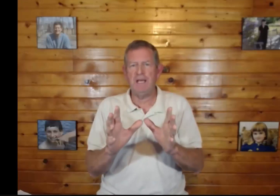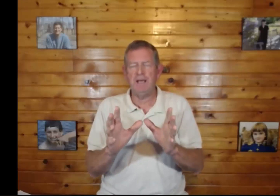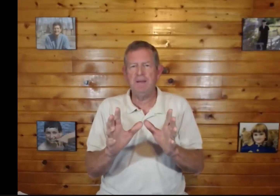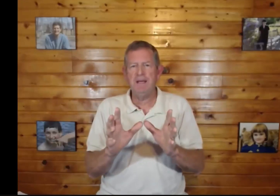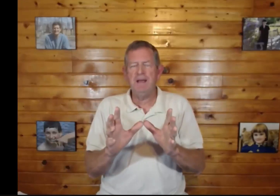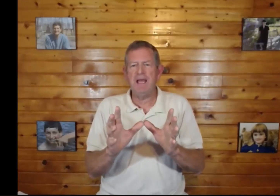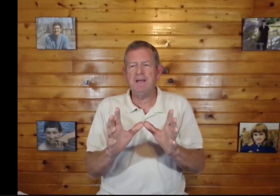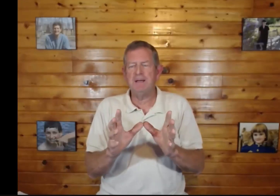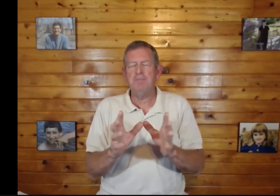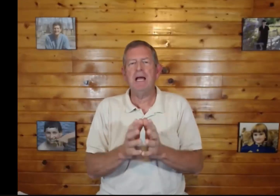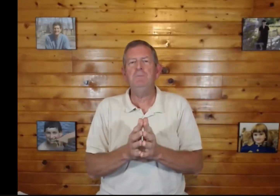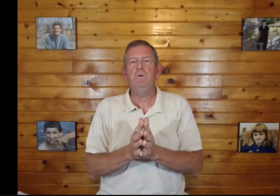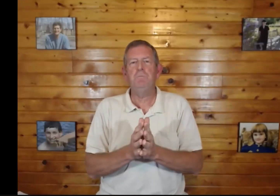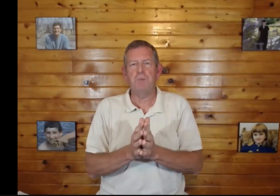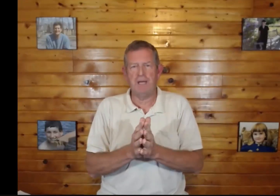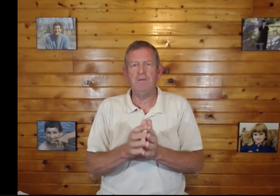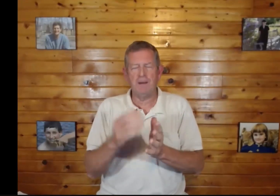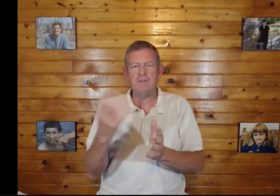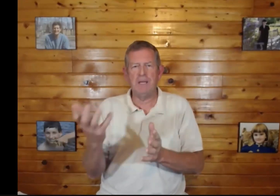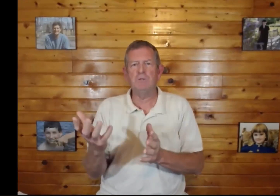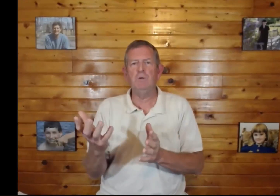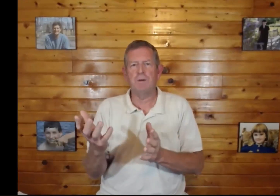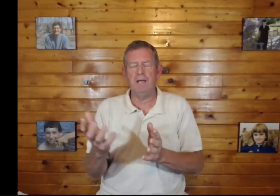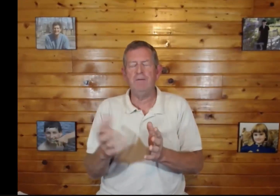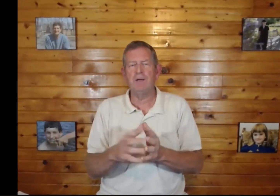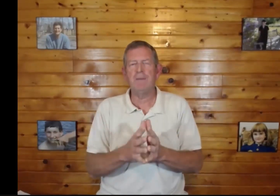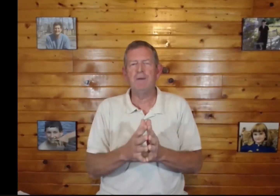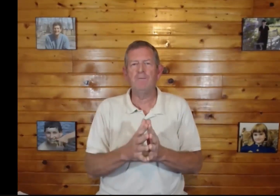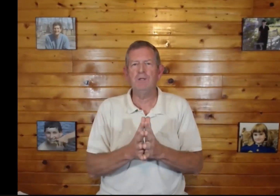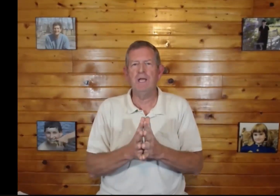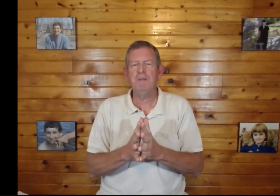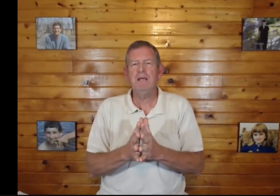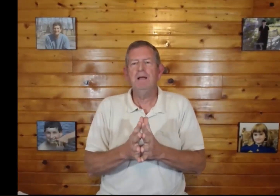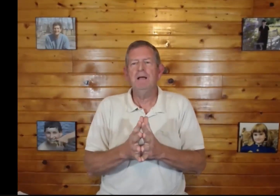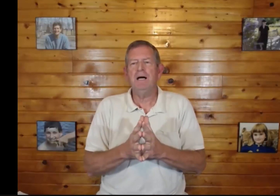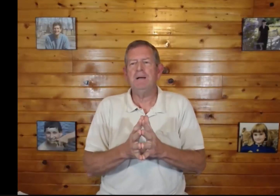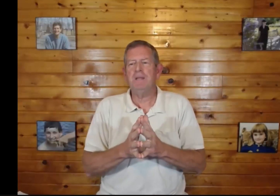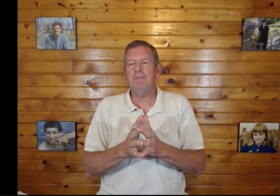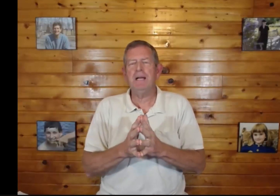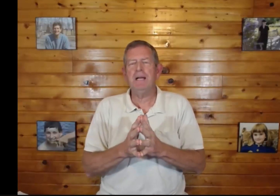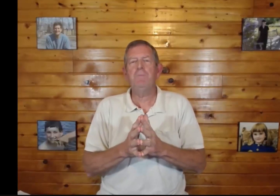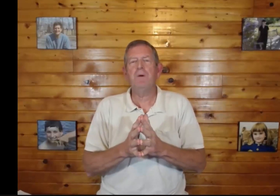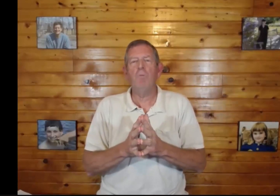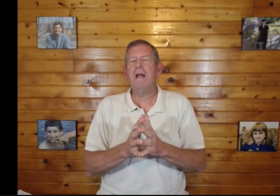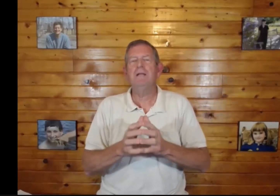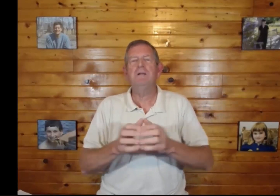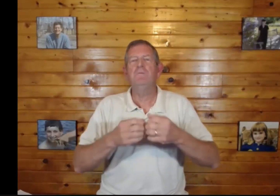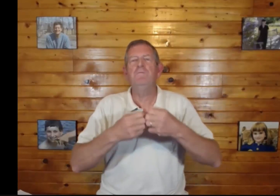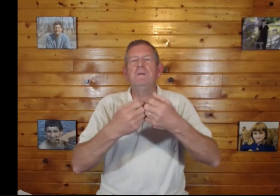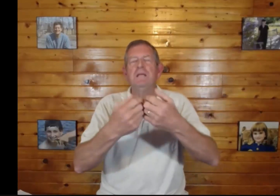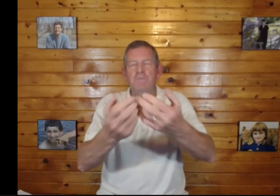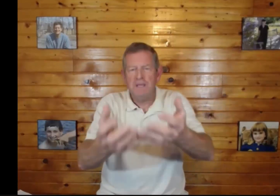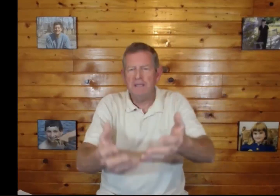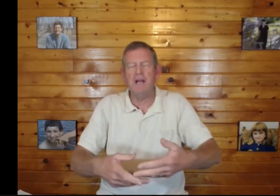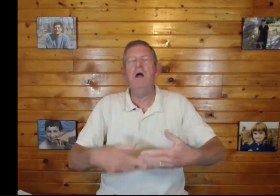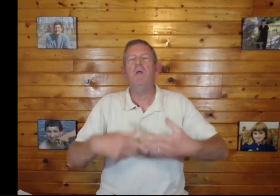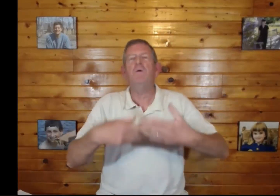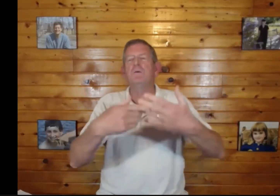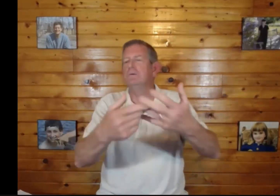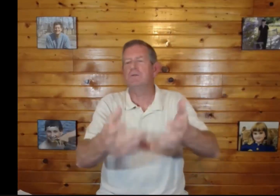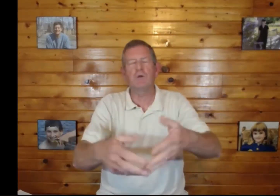the day, and Madame Dupré, the family's name was Dupré, a very common French name. Madame Dupré wanted to give me